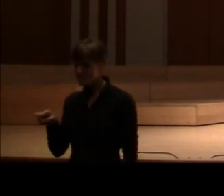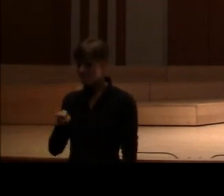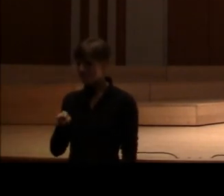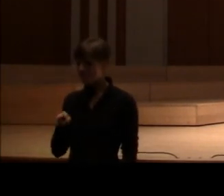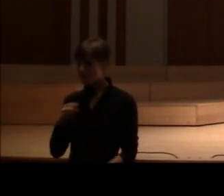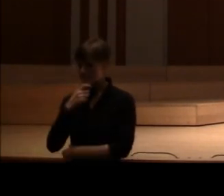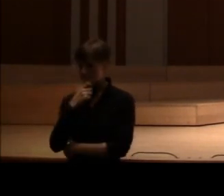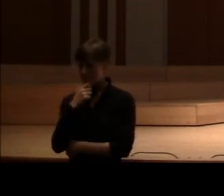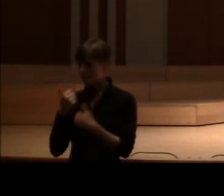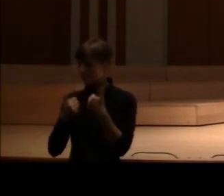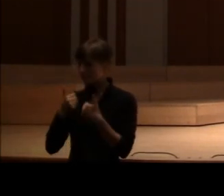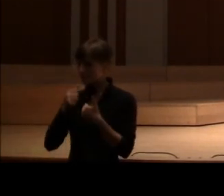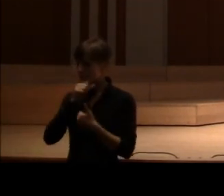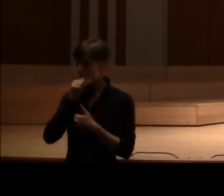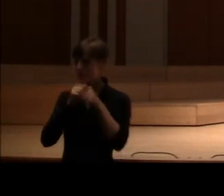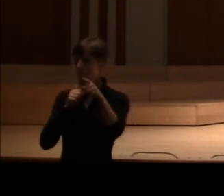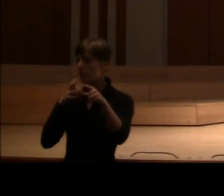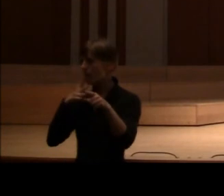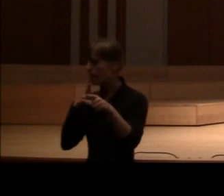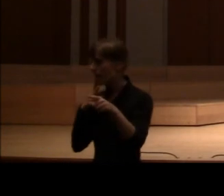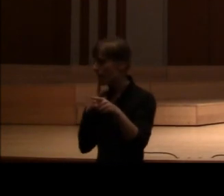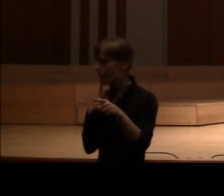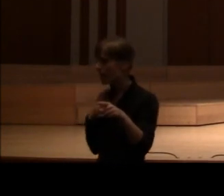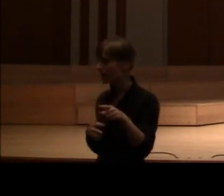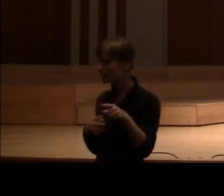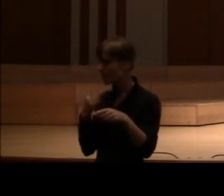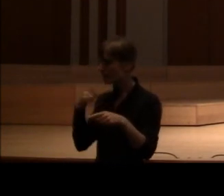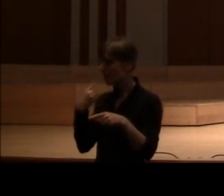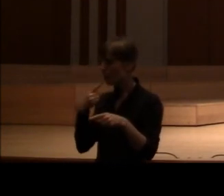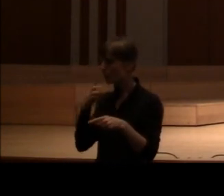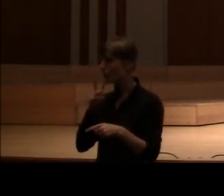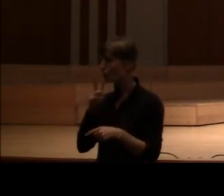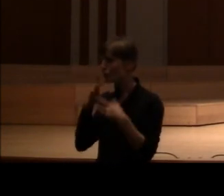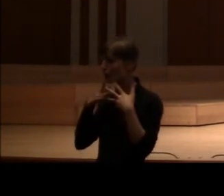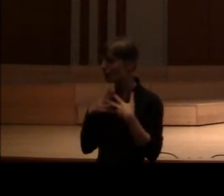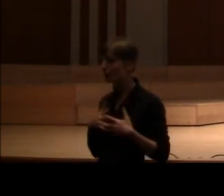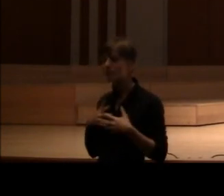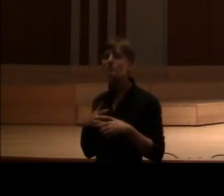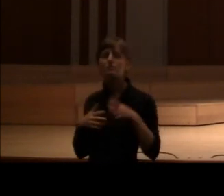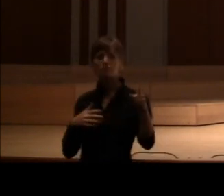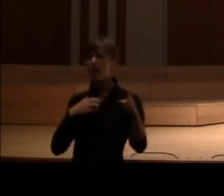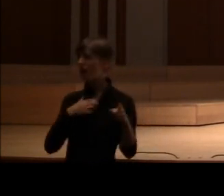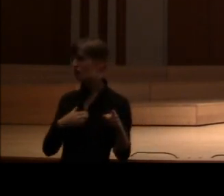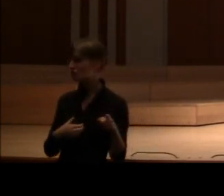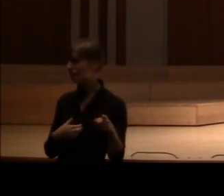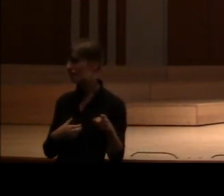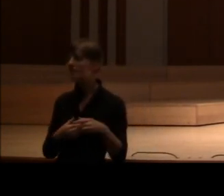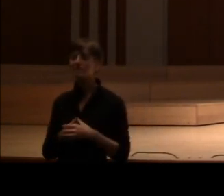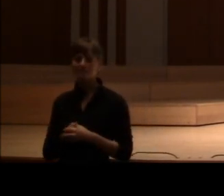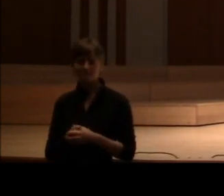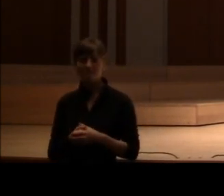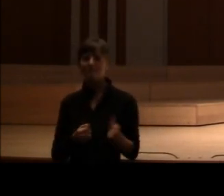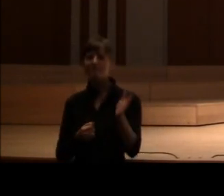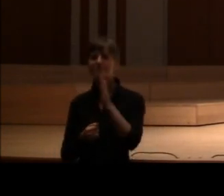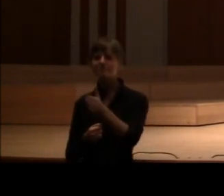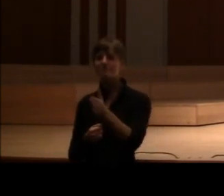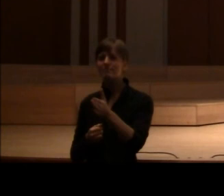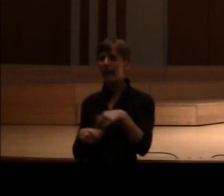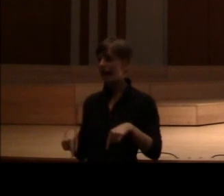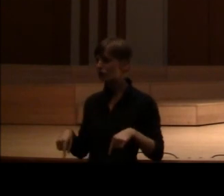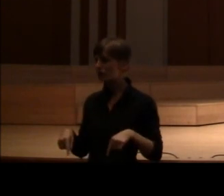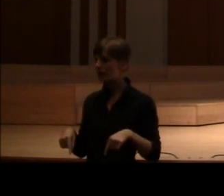two different types of ice cream? Mouth-watering. Mouth-watering. Great. Hungry. Hungry.